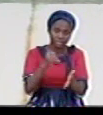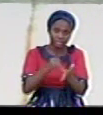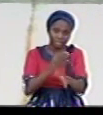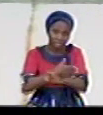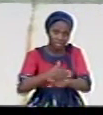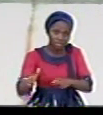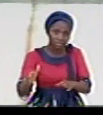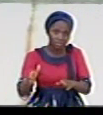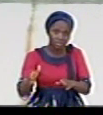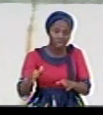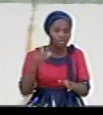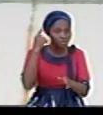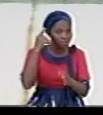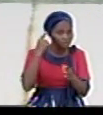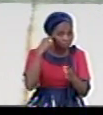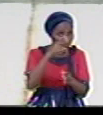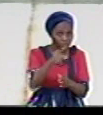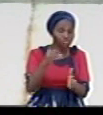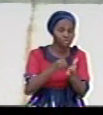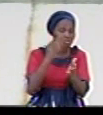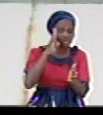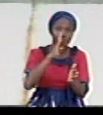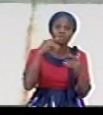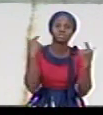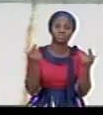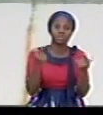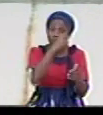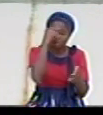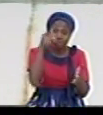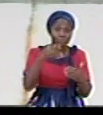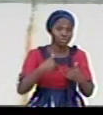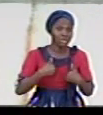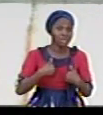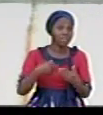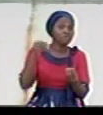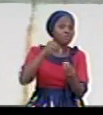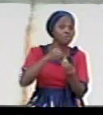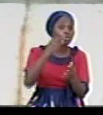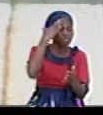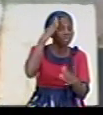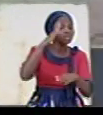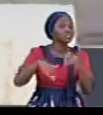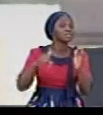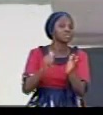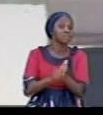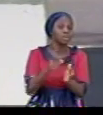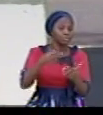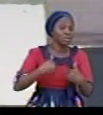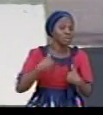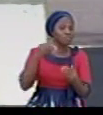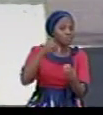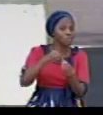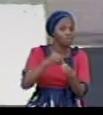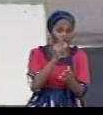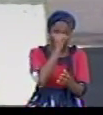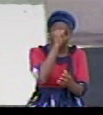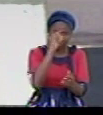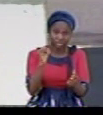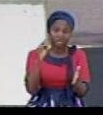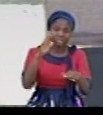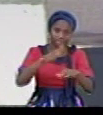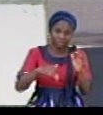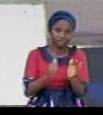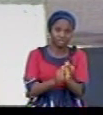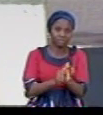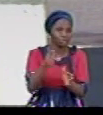it will be sin, because you have more knowledge than that. You have more understanding than that.